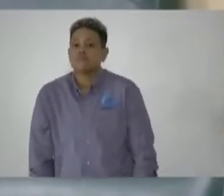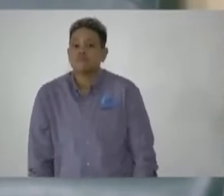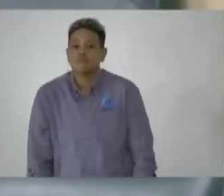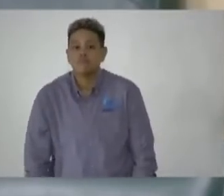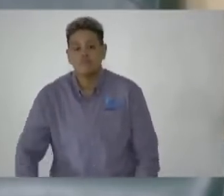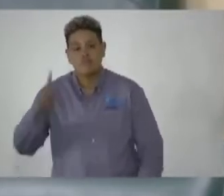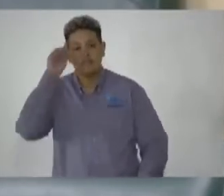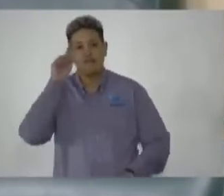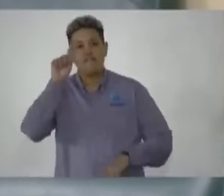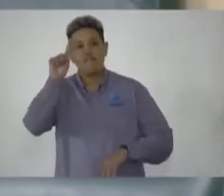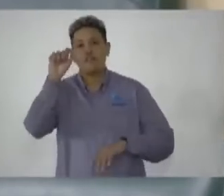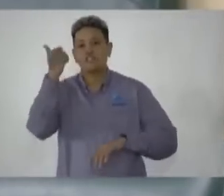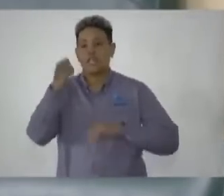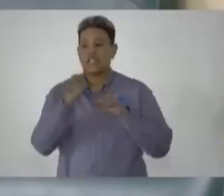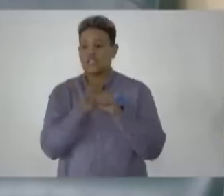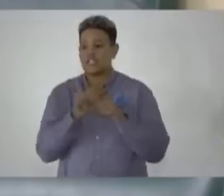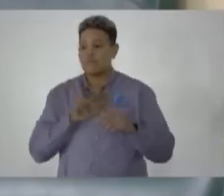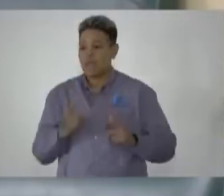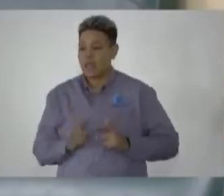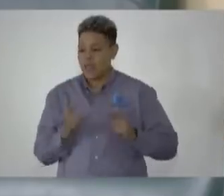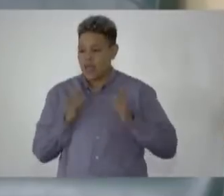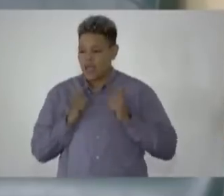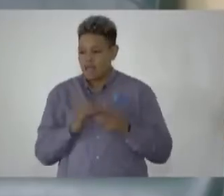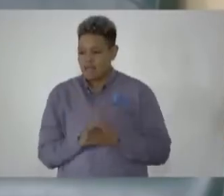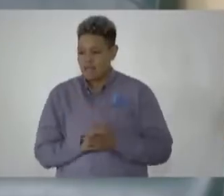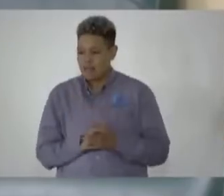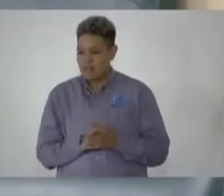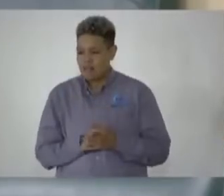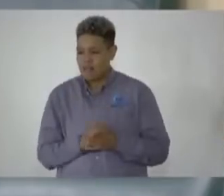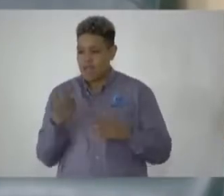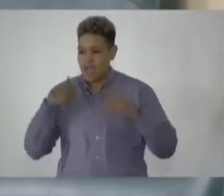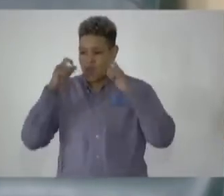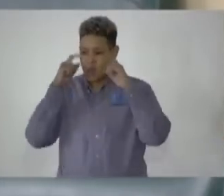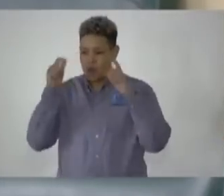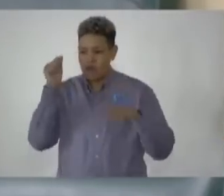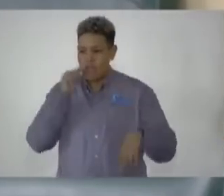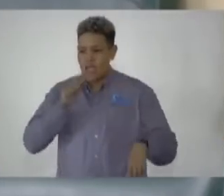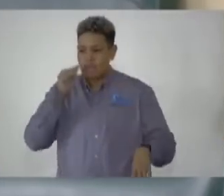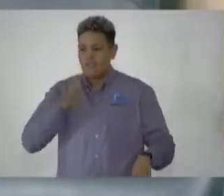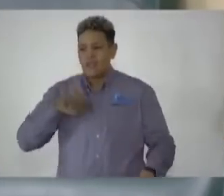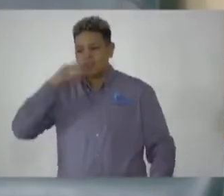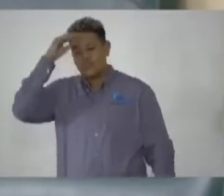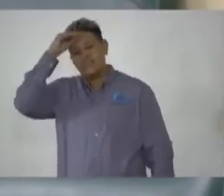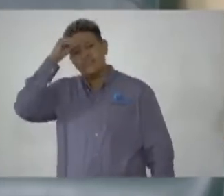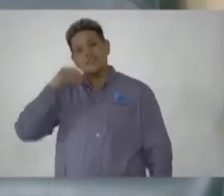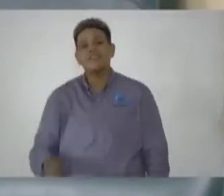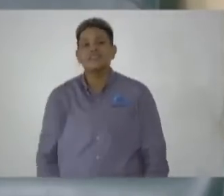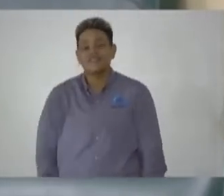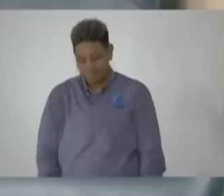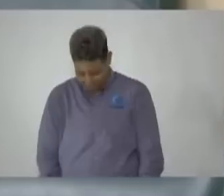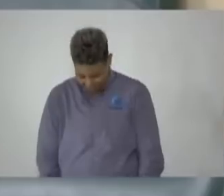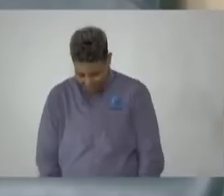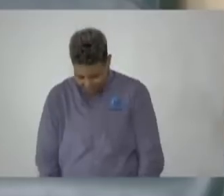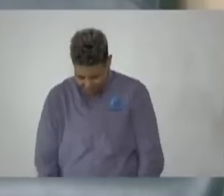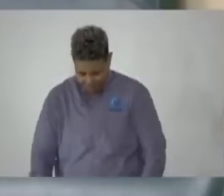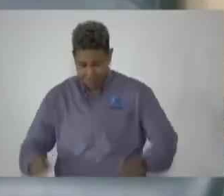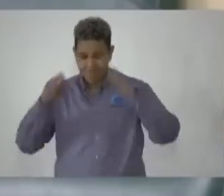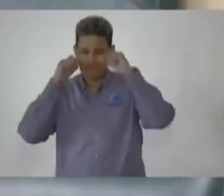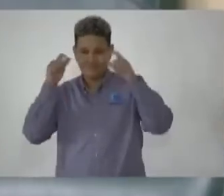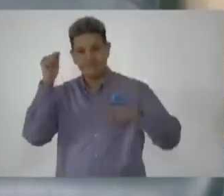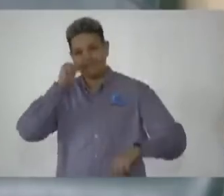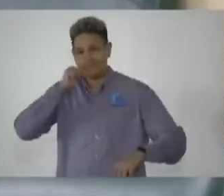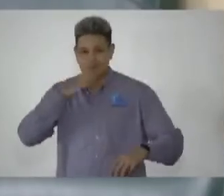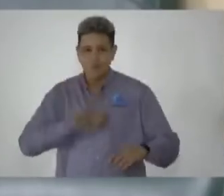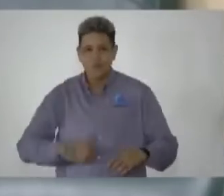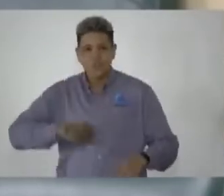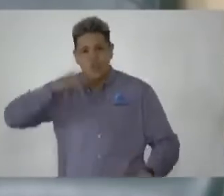that for the first 10 years of my life, I woke up every day wishing I was a boy. Every single day.